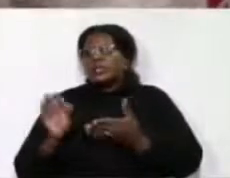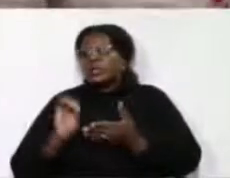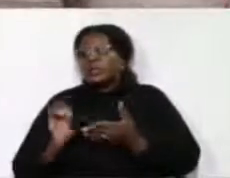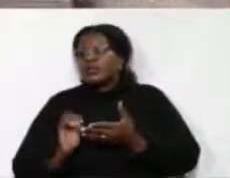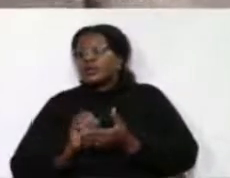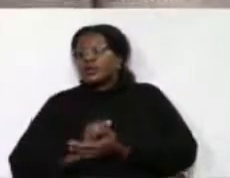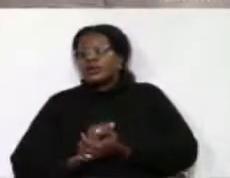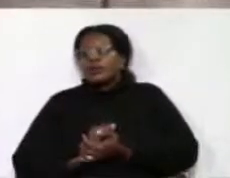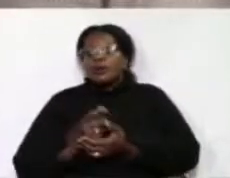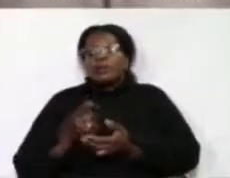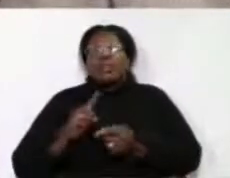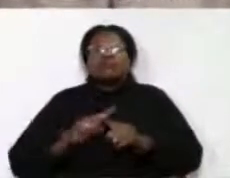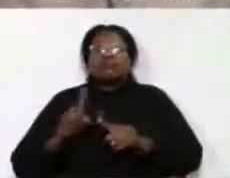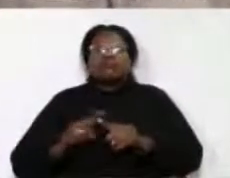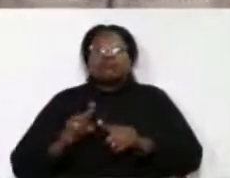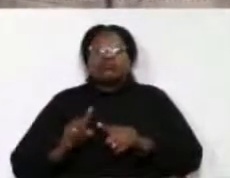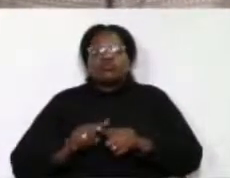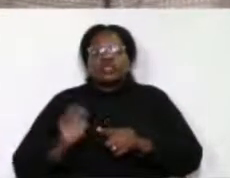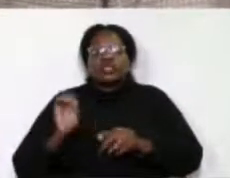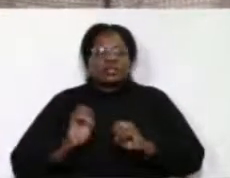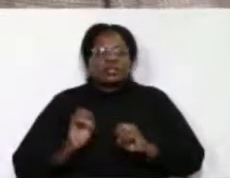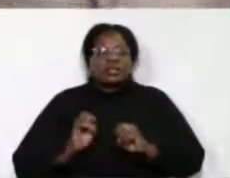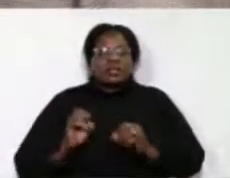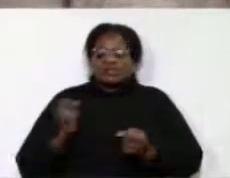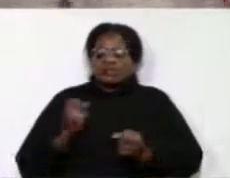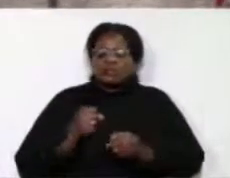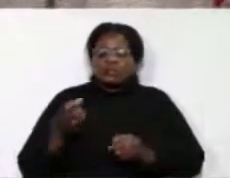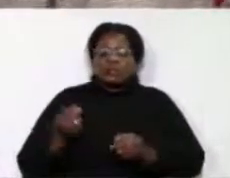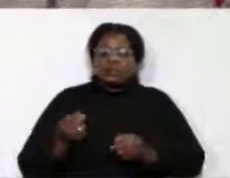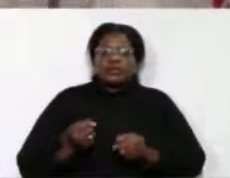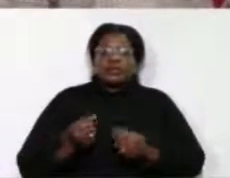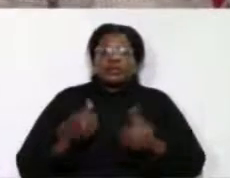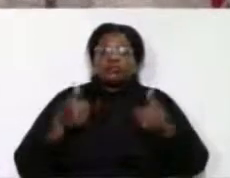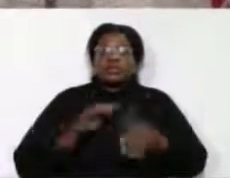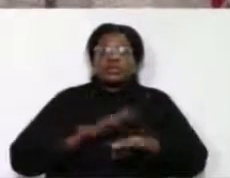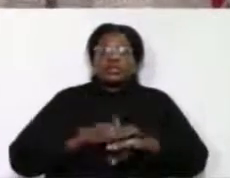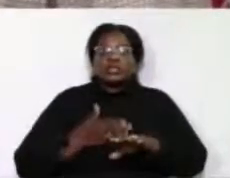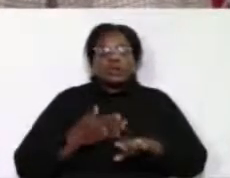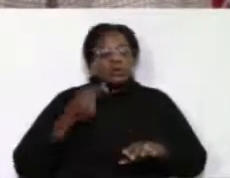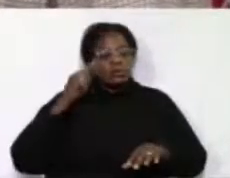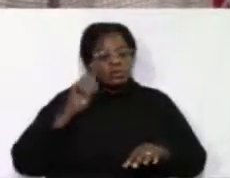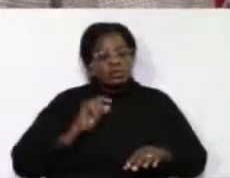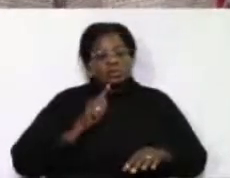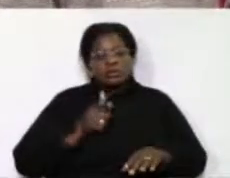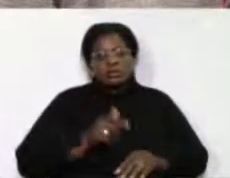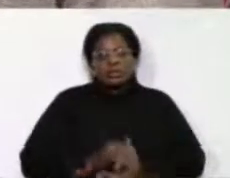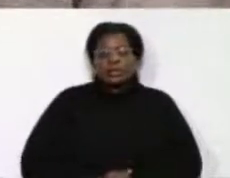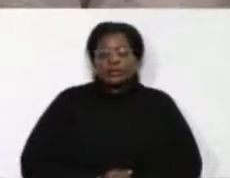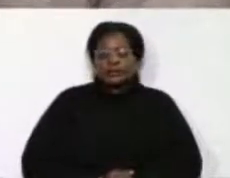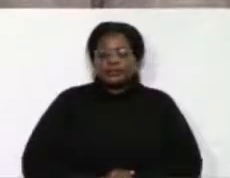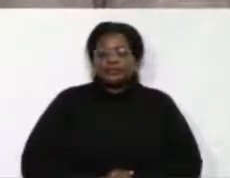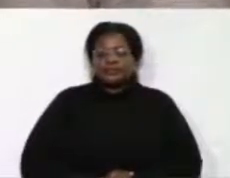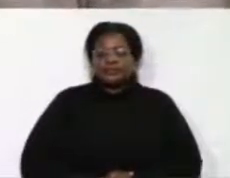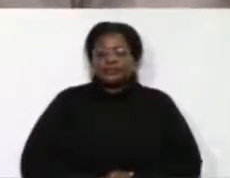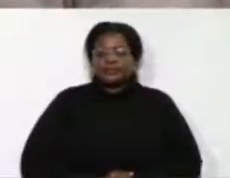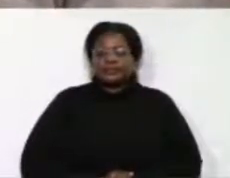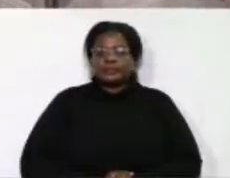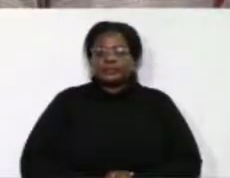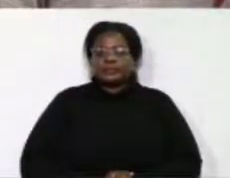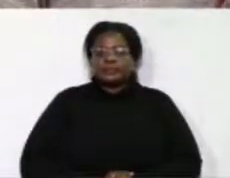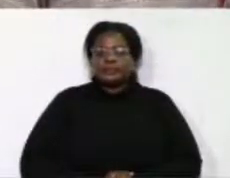it. Okay. I can't think of a good example of that. You can think of one later. Yeah, I'm getting lost in the terms, but... All right. I can